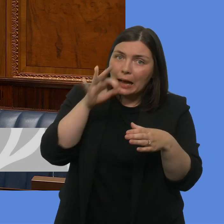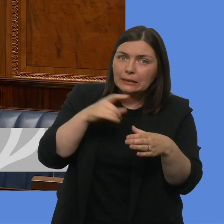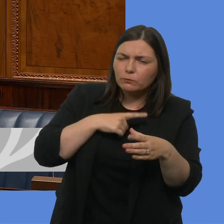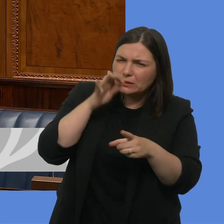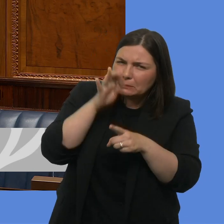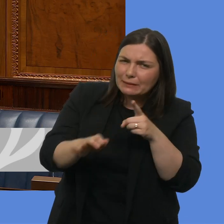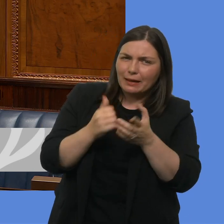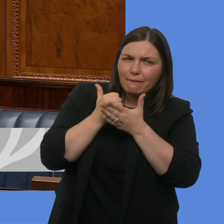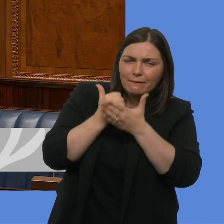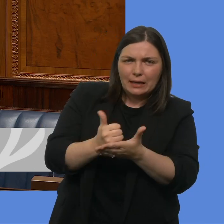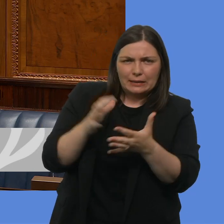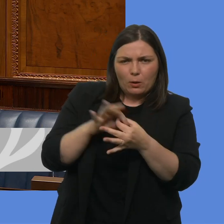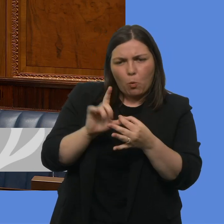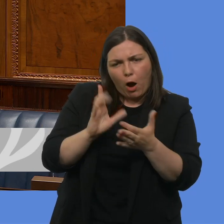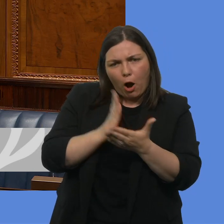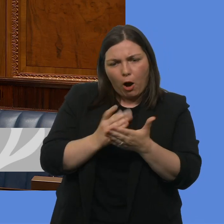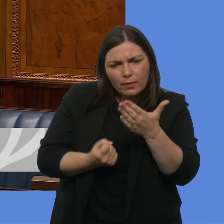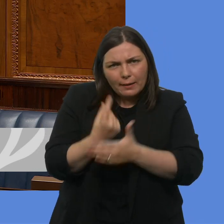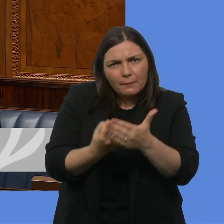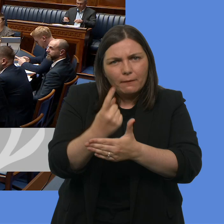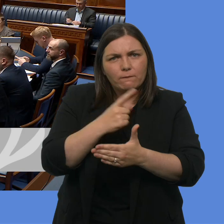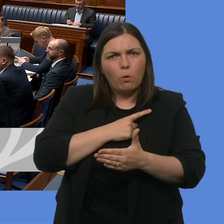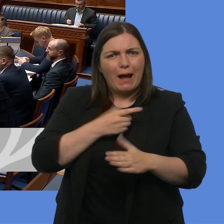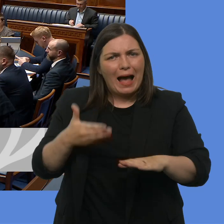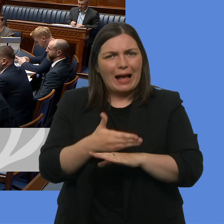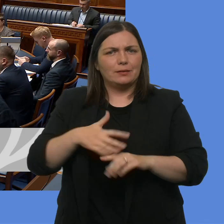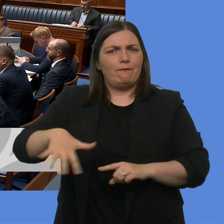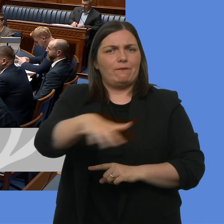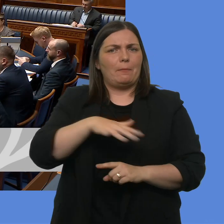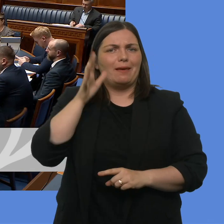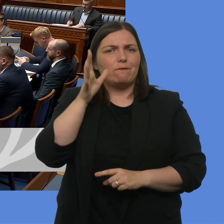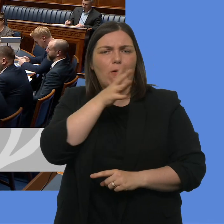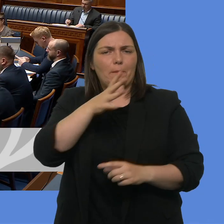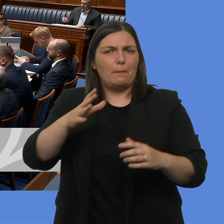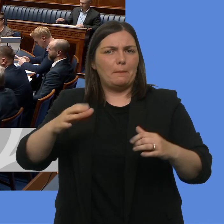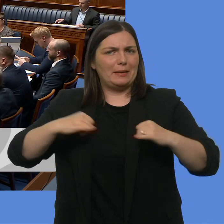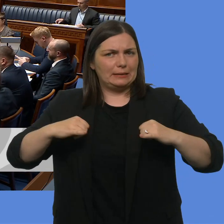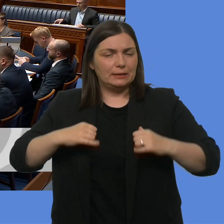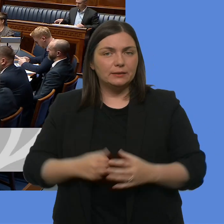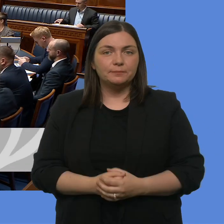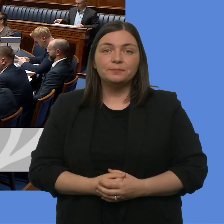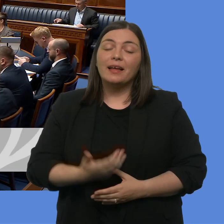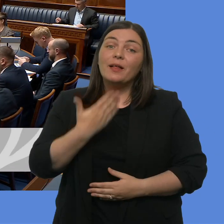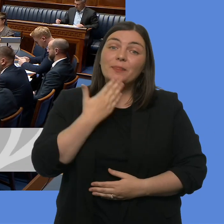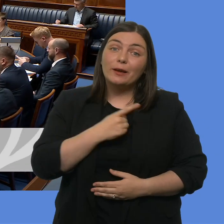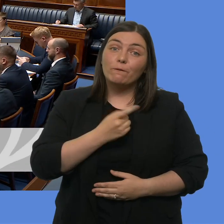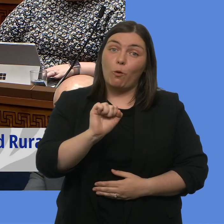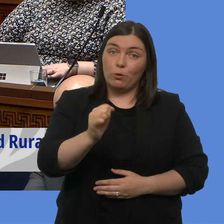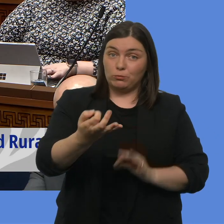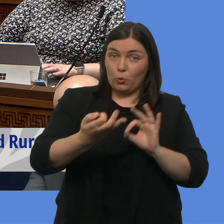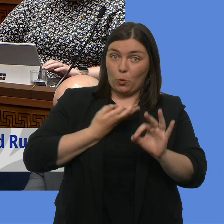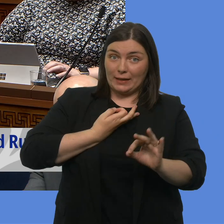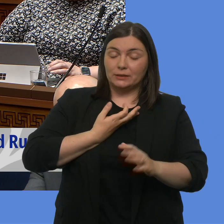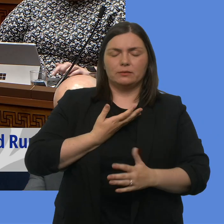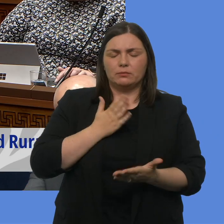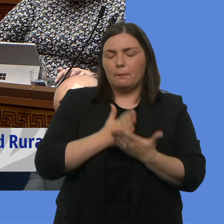are likely to be for active family farm businesses? Minister. I thank the member for his question, and it's an important question, and this is